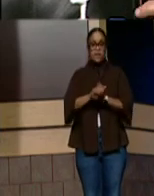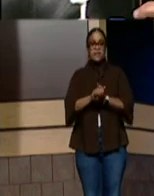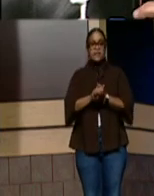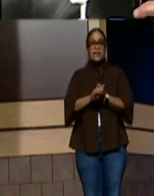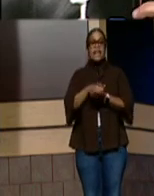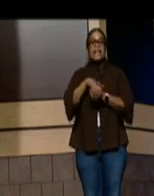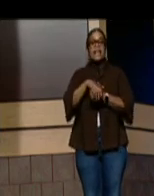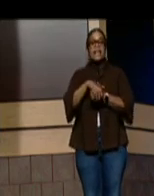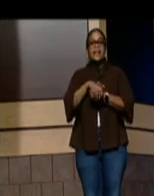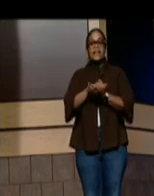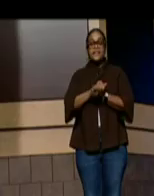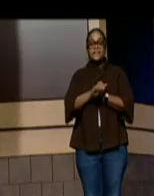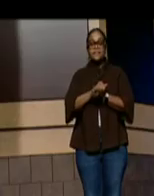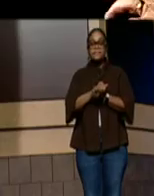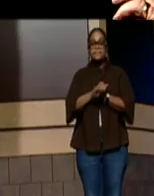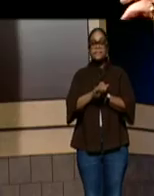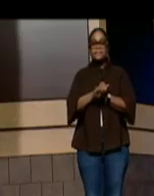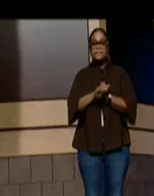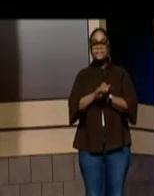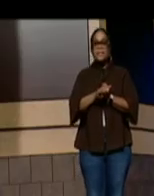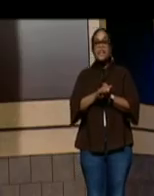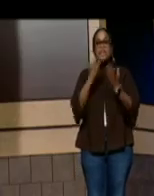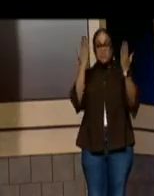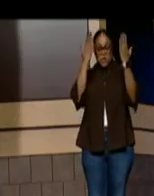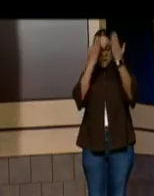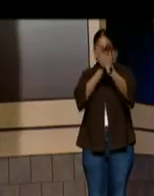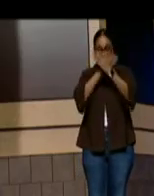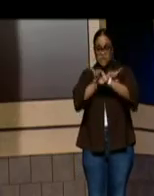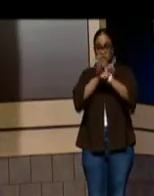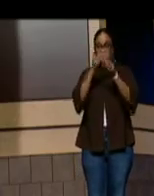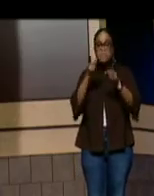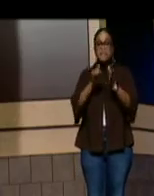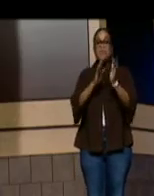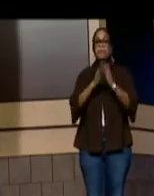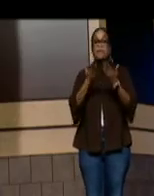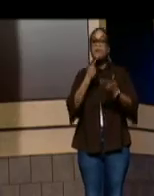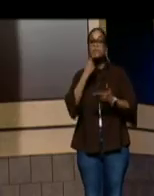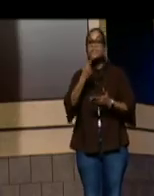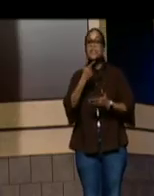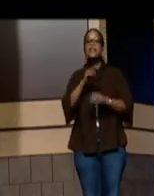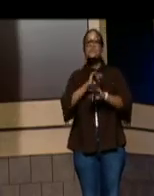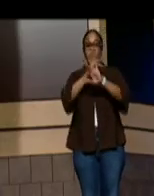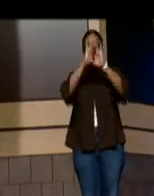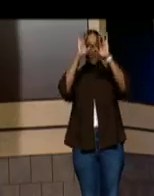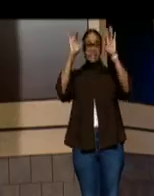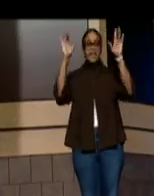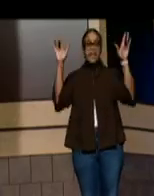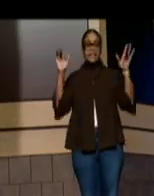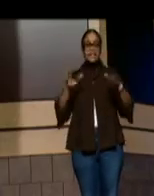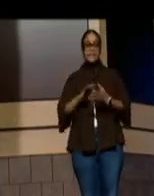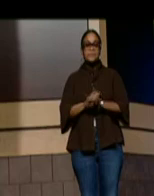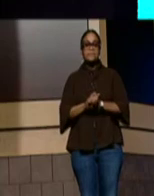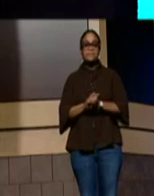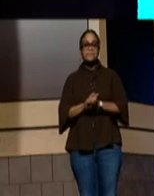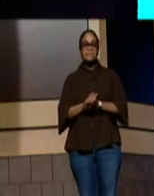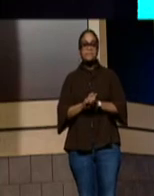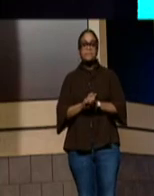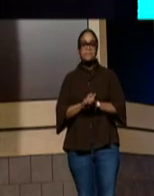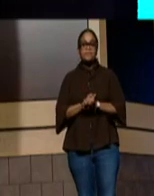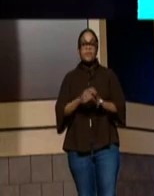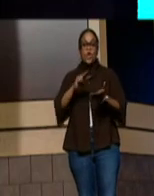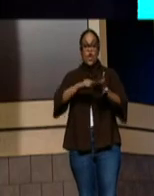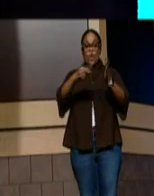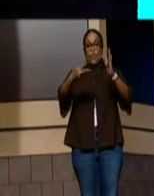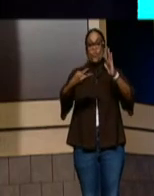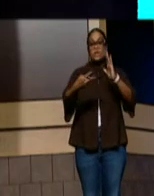in Egypt. They were in darkness, but the Bible said there was light in Goshen. Which was across the street. Which